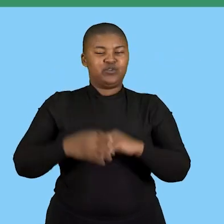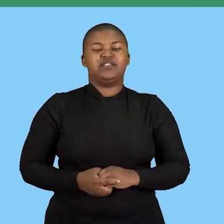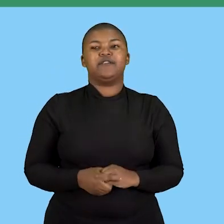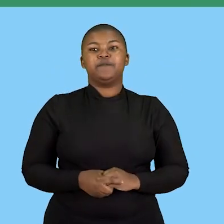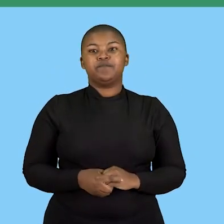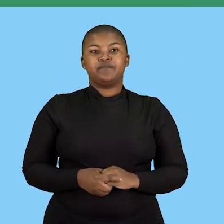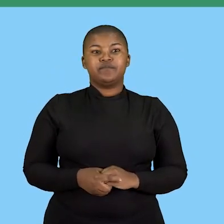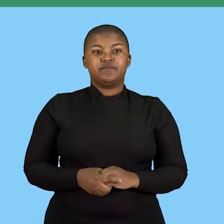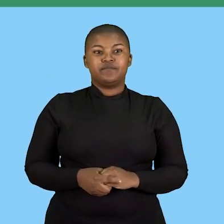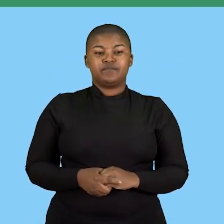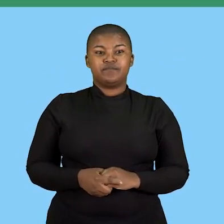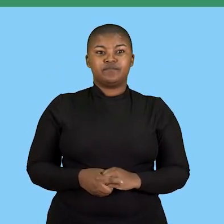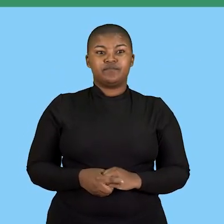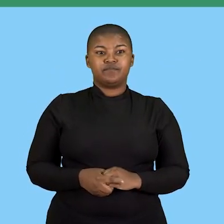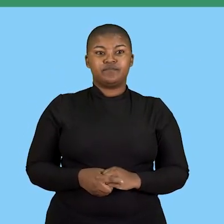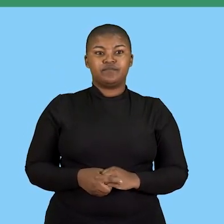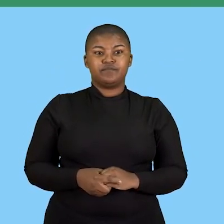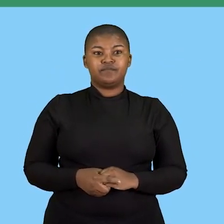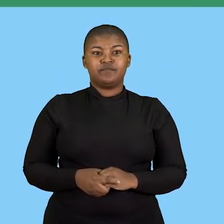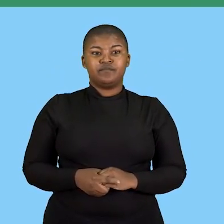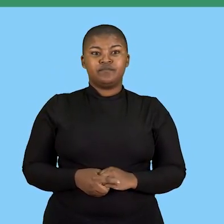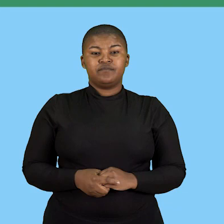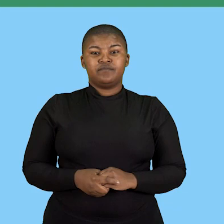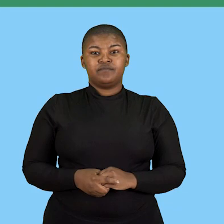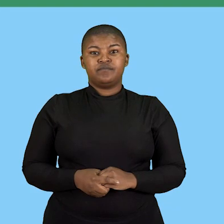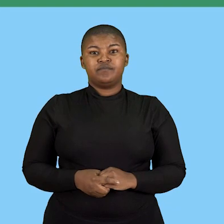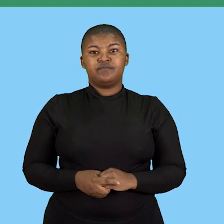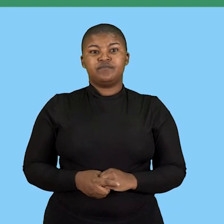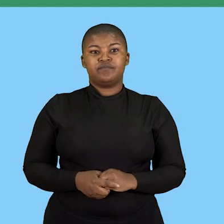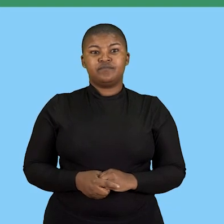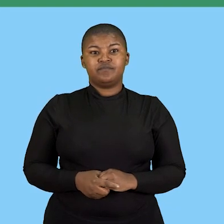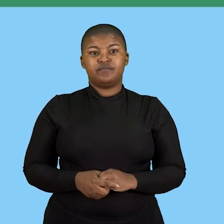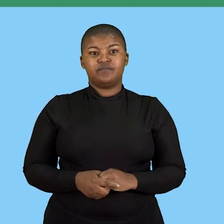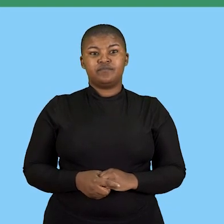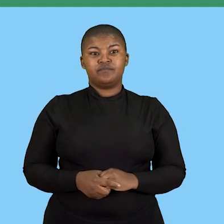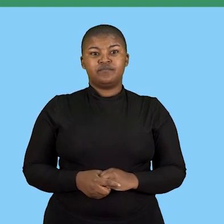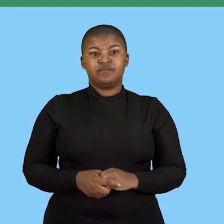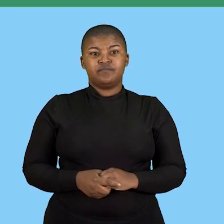first, which is the first one is gender.